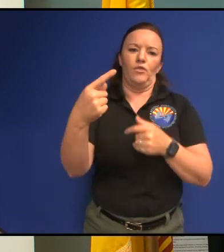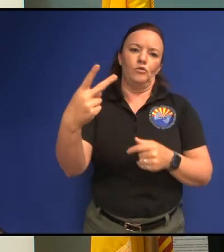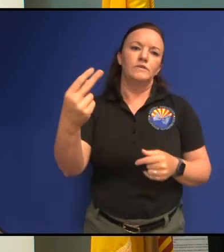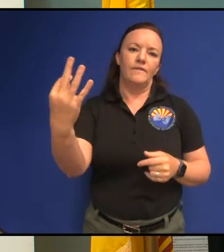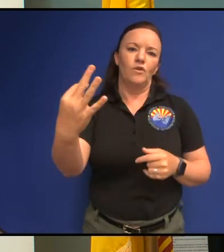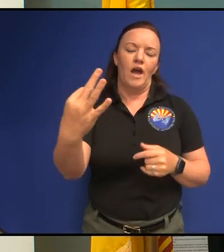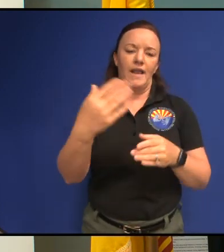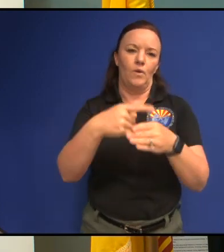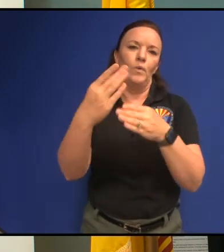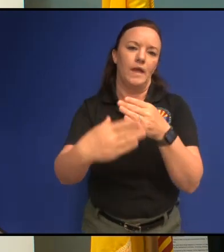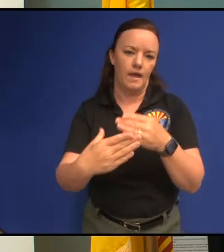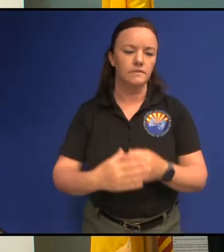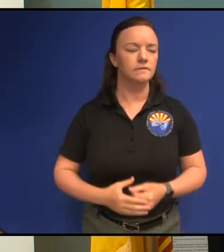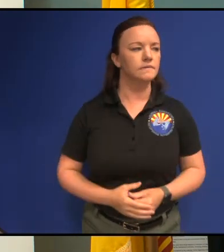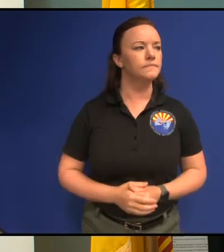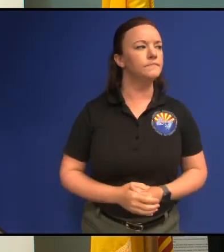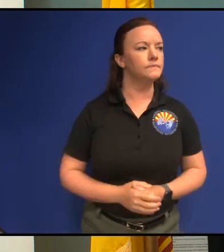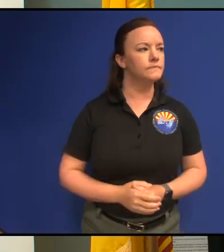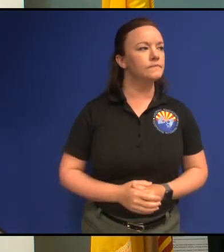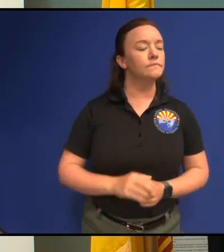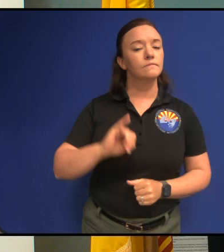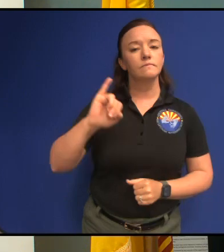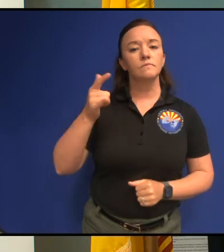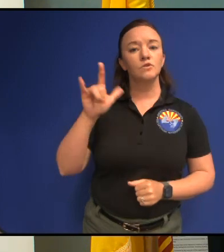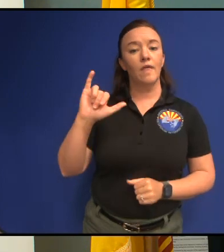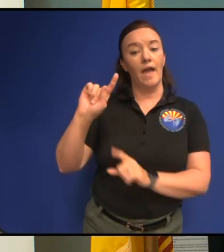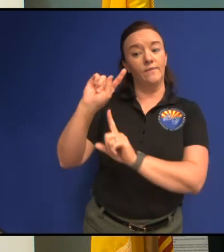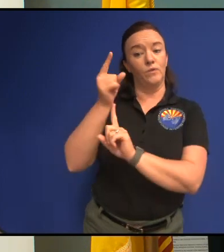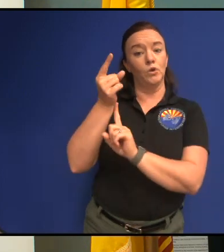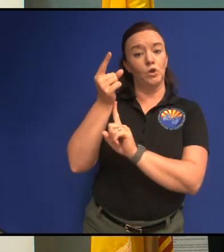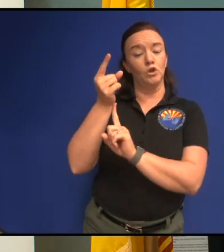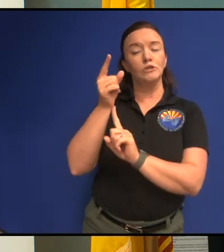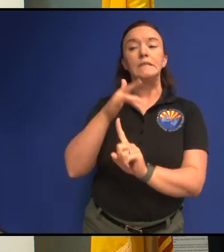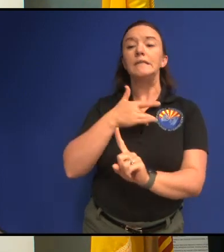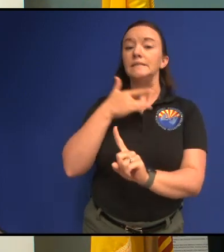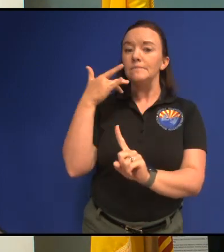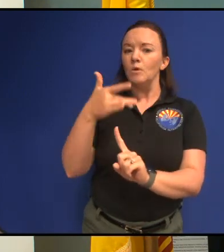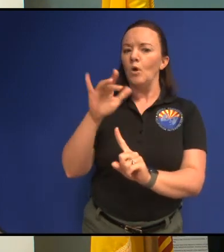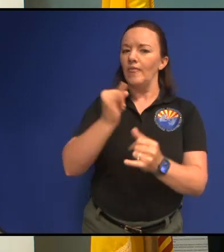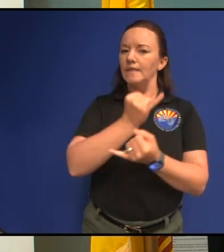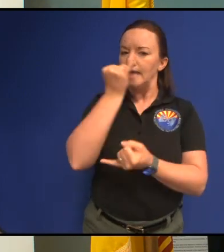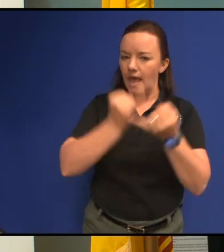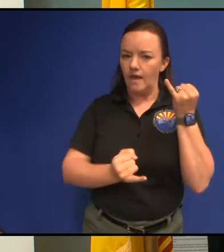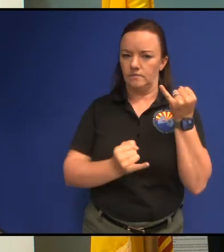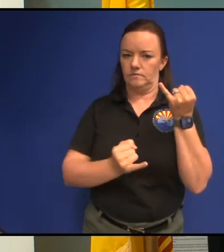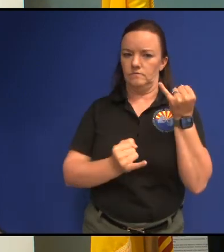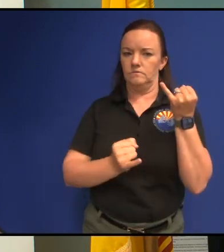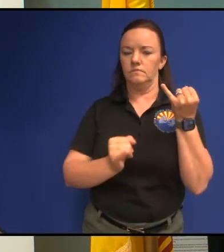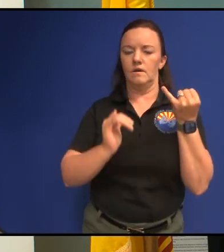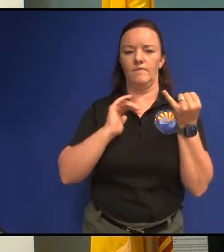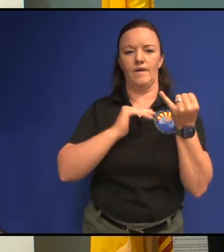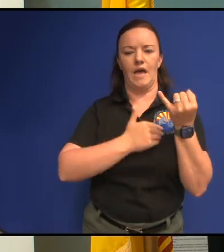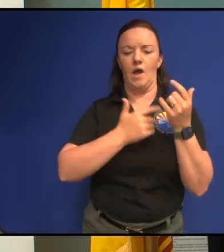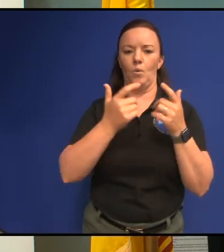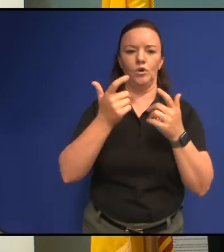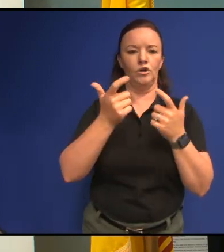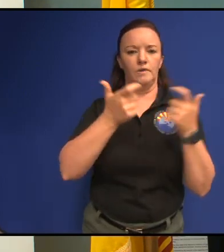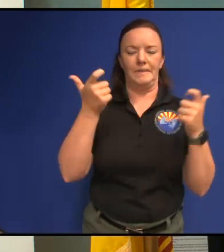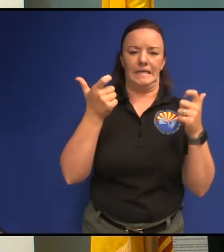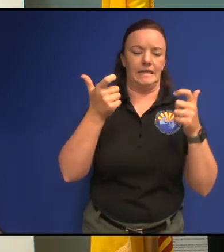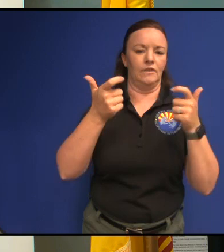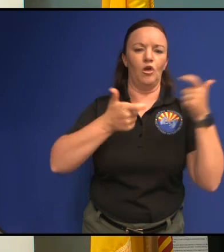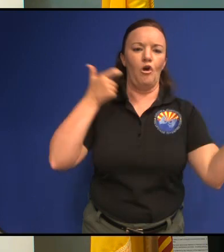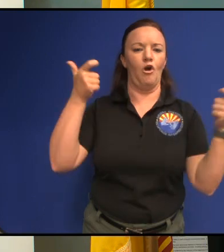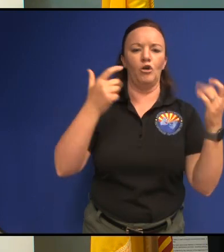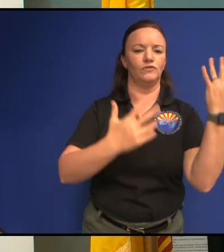even into the weekend. So July 1st is the typical end of the large fire season. So we